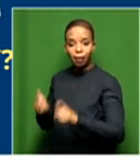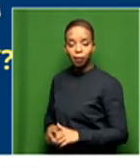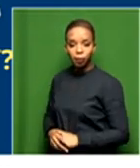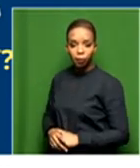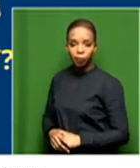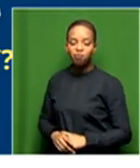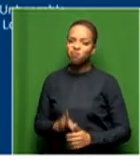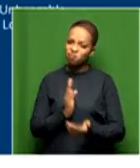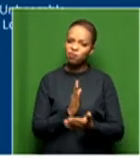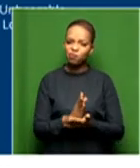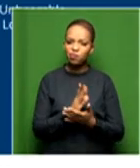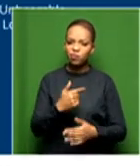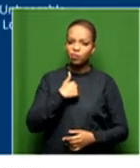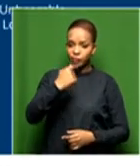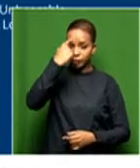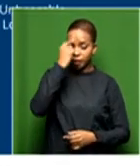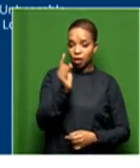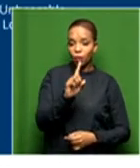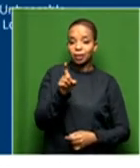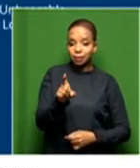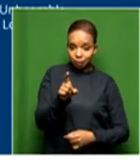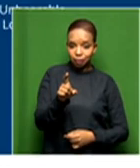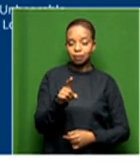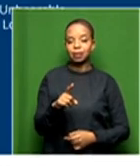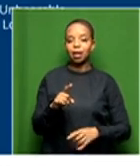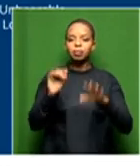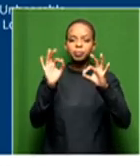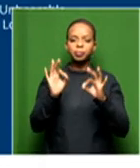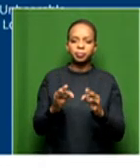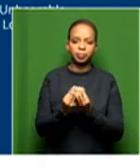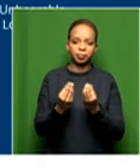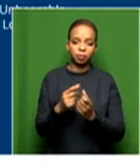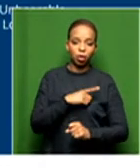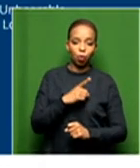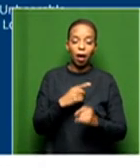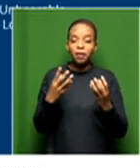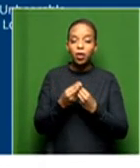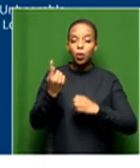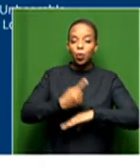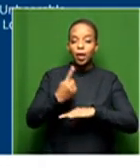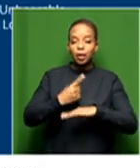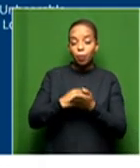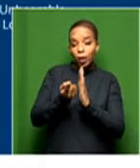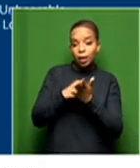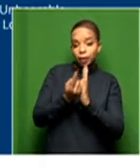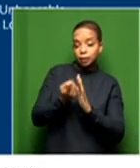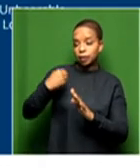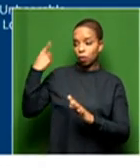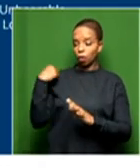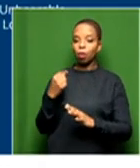think it's such a vital thing. We had a conversation, a couple of weeks ago on Morning Live around